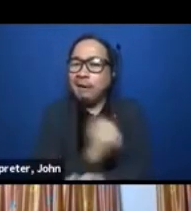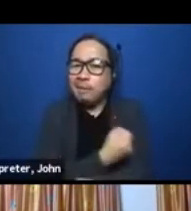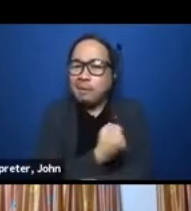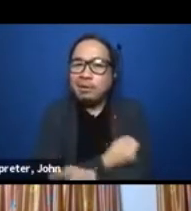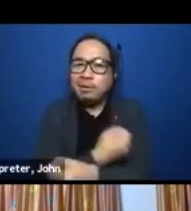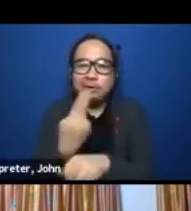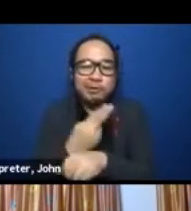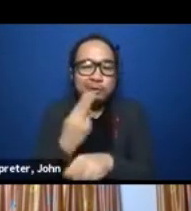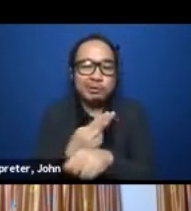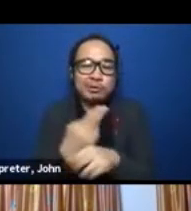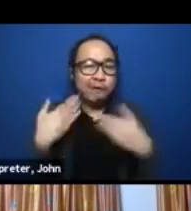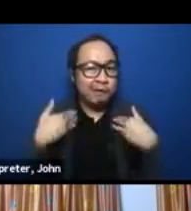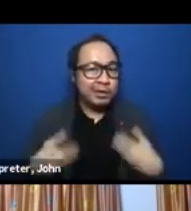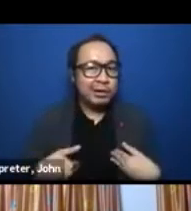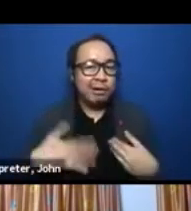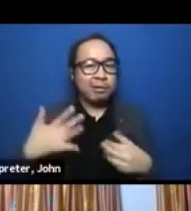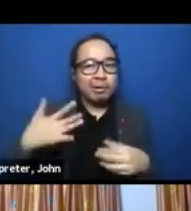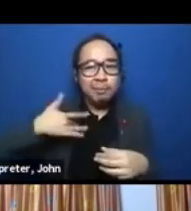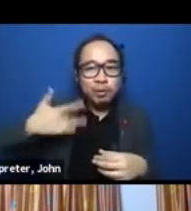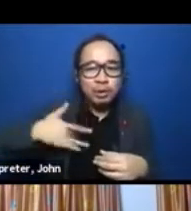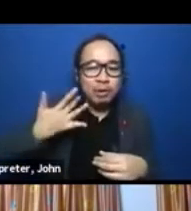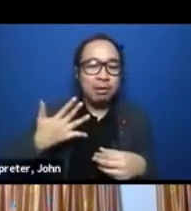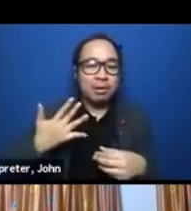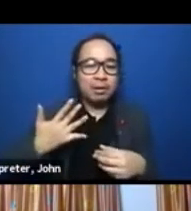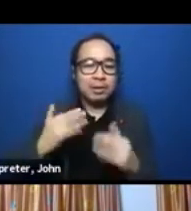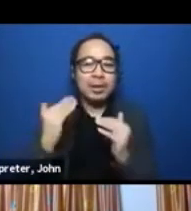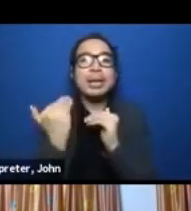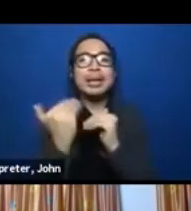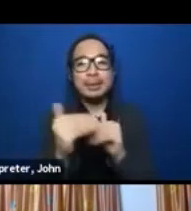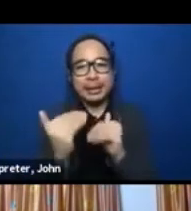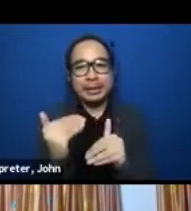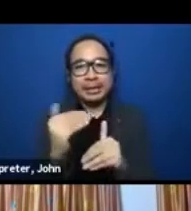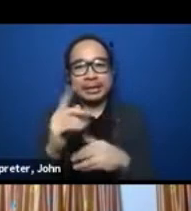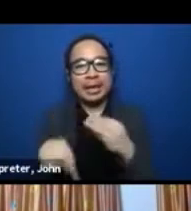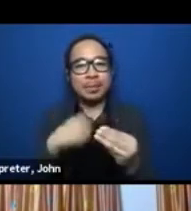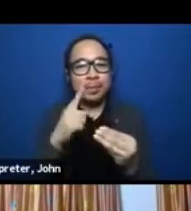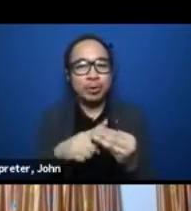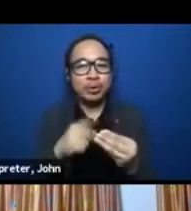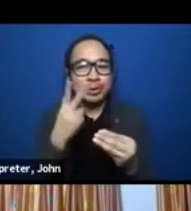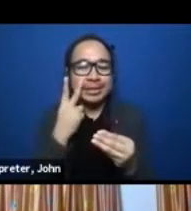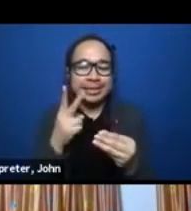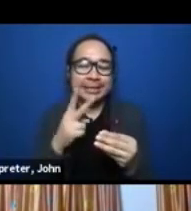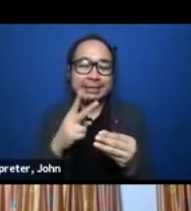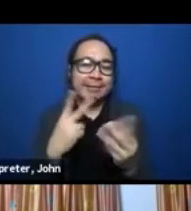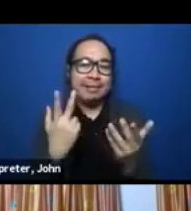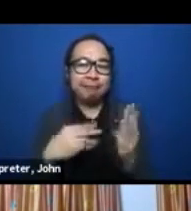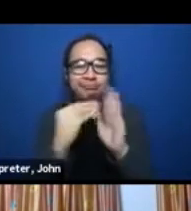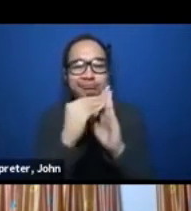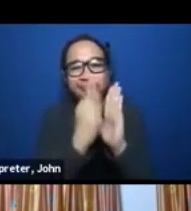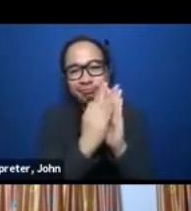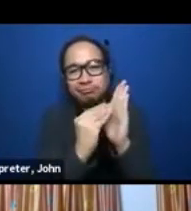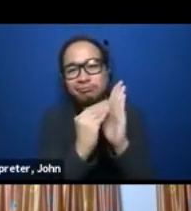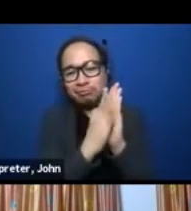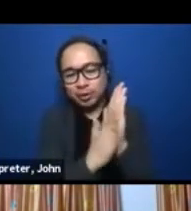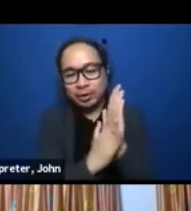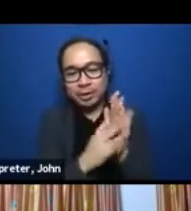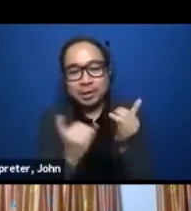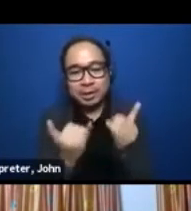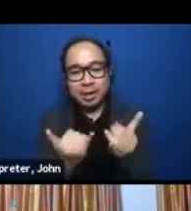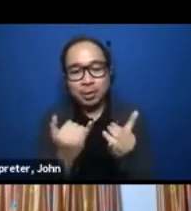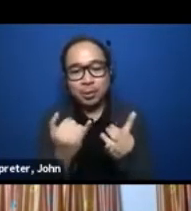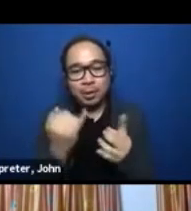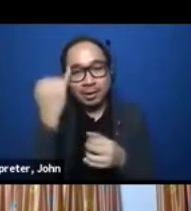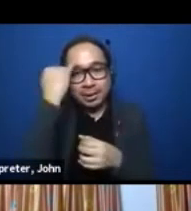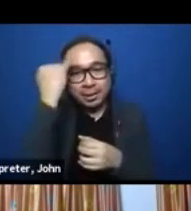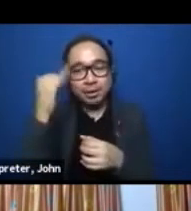or emotional burst. Limited in terms of self-reported. I think that the idea and the